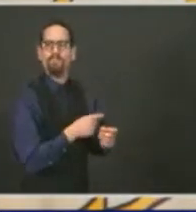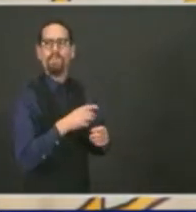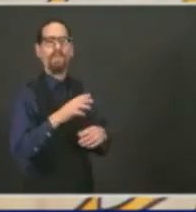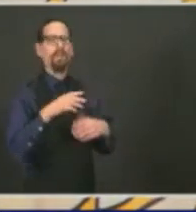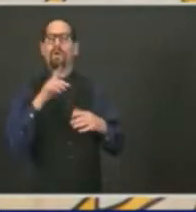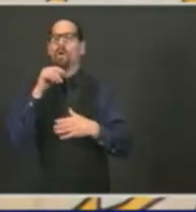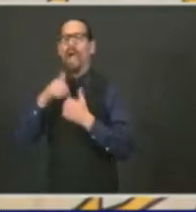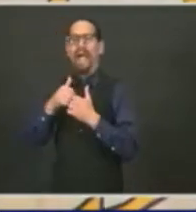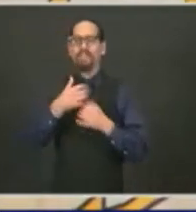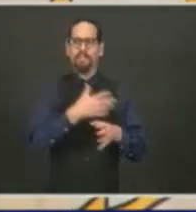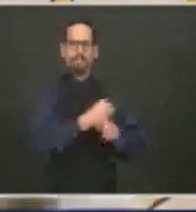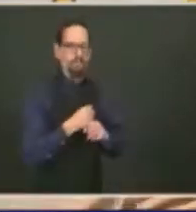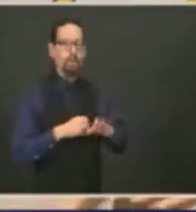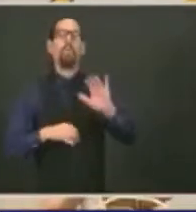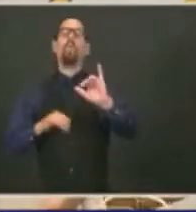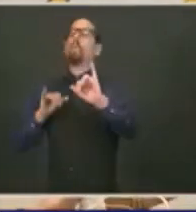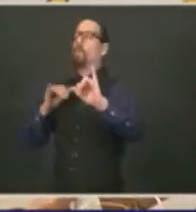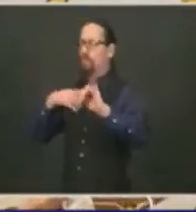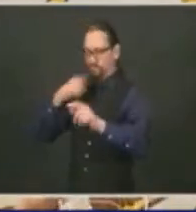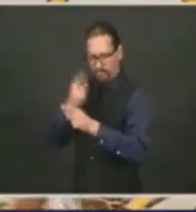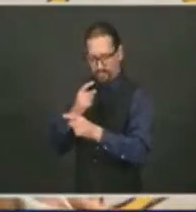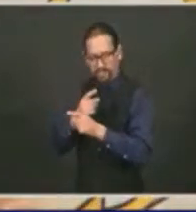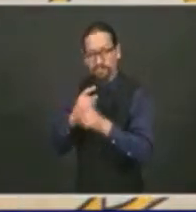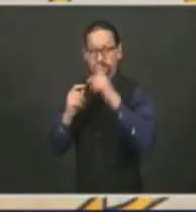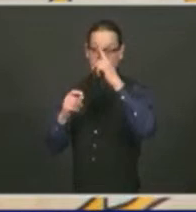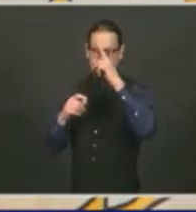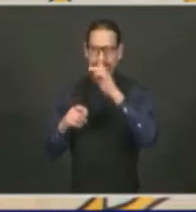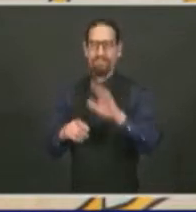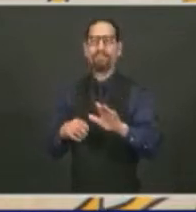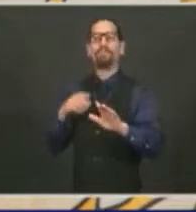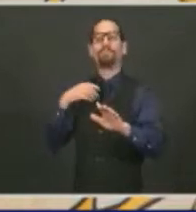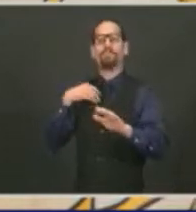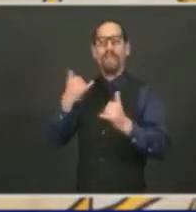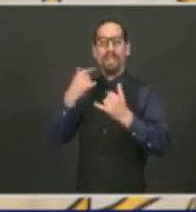So most of what I'm announcing now at